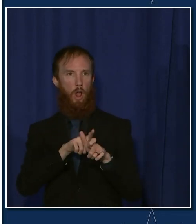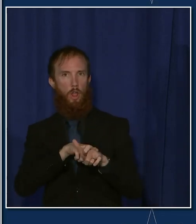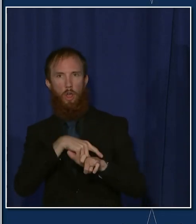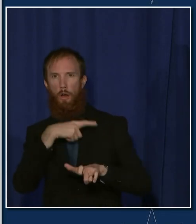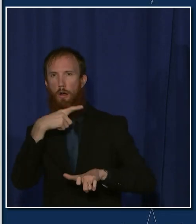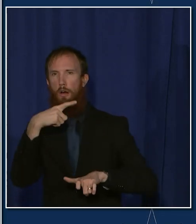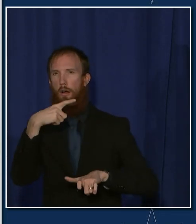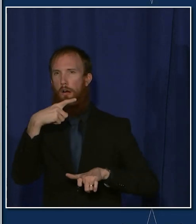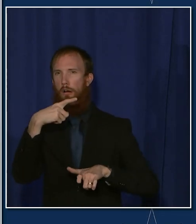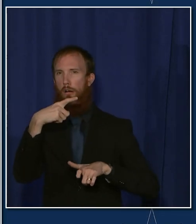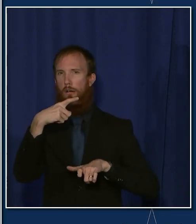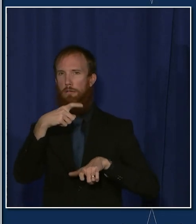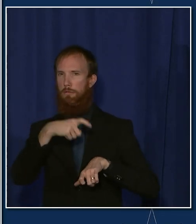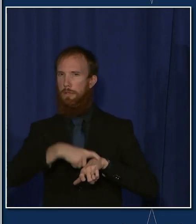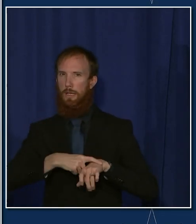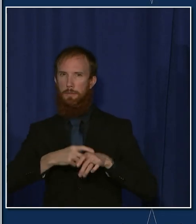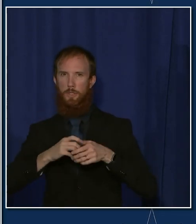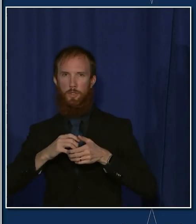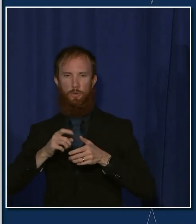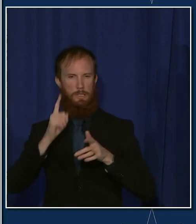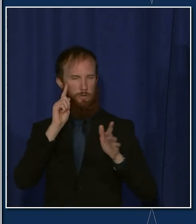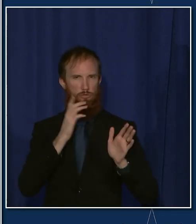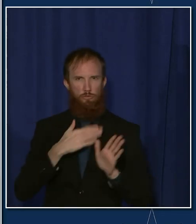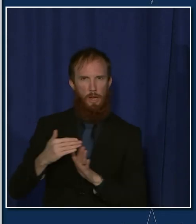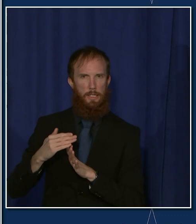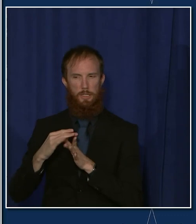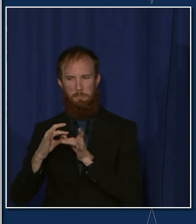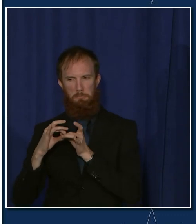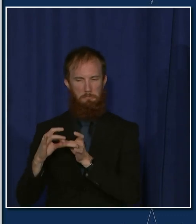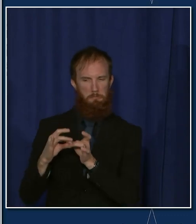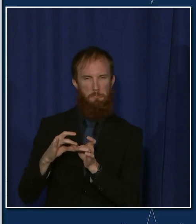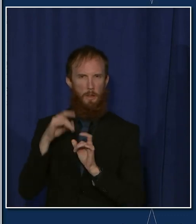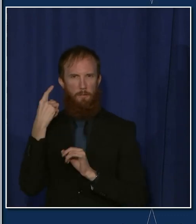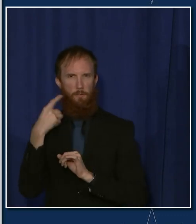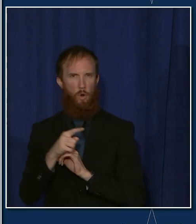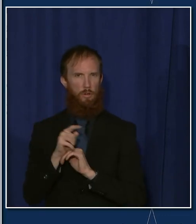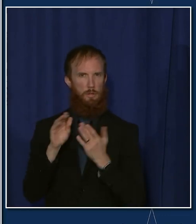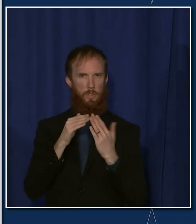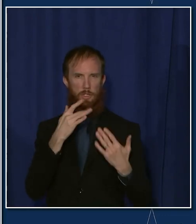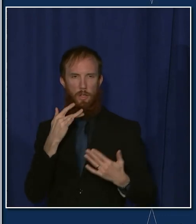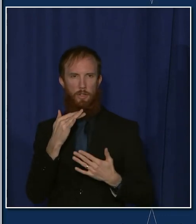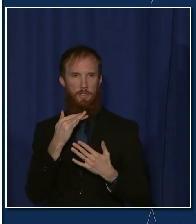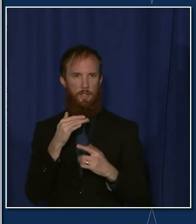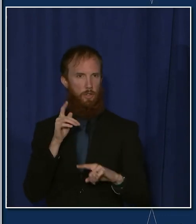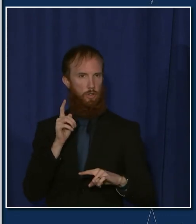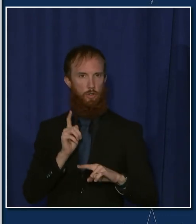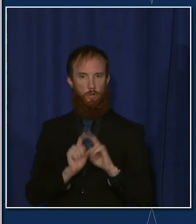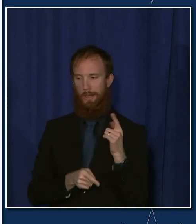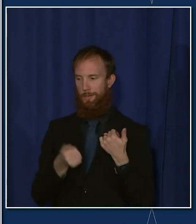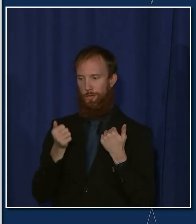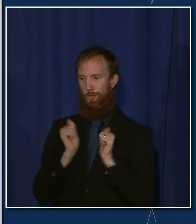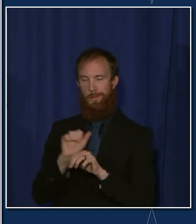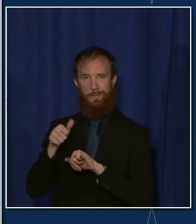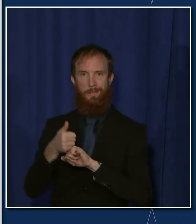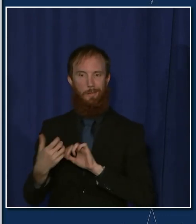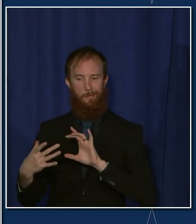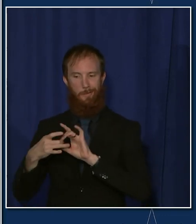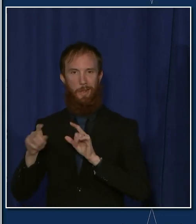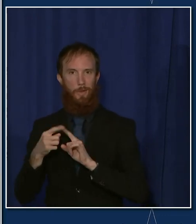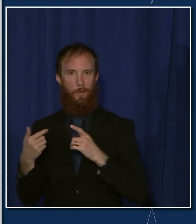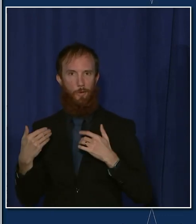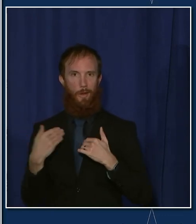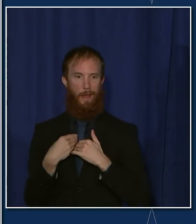strategy for communities of color. We're going to have to not only jump in when there's a pandemic, but we're going to have to make a